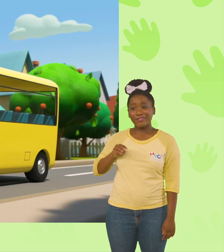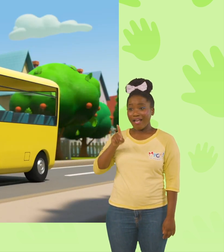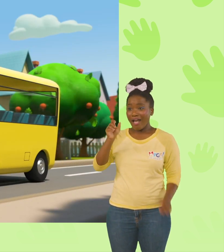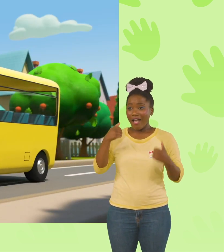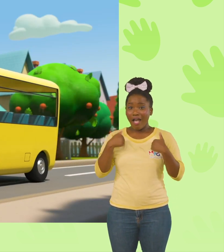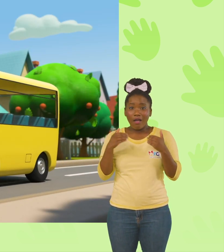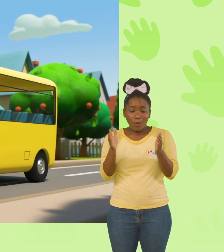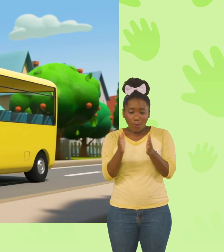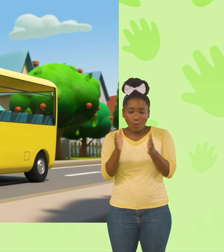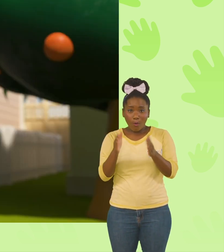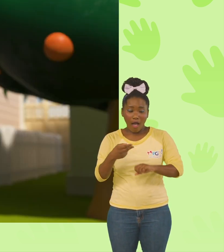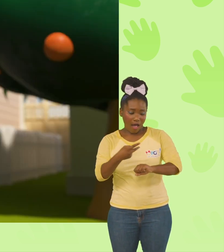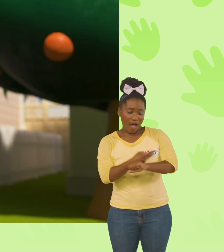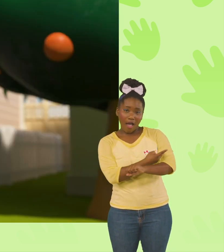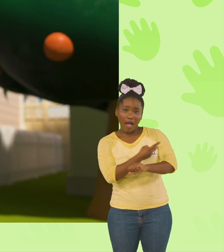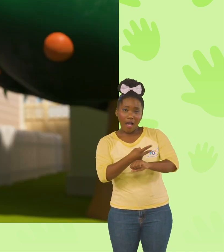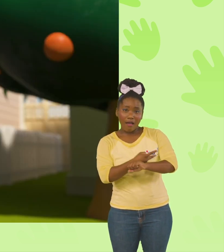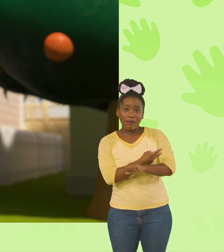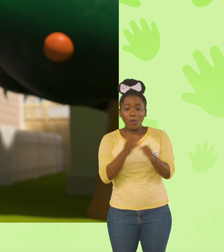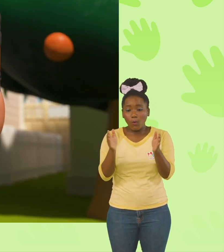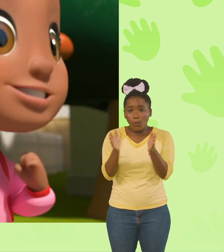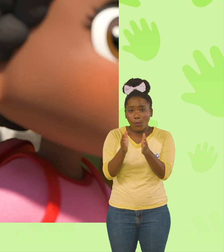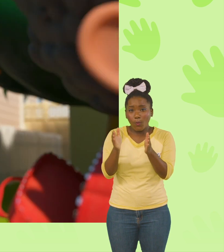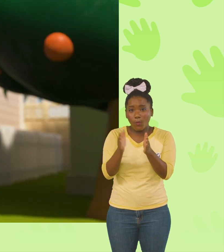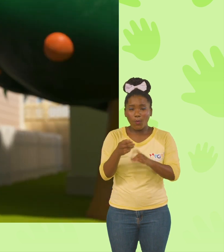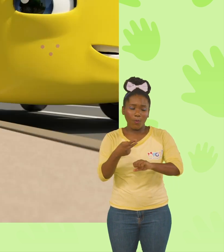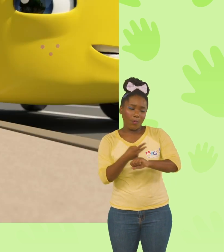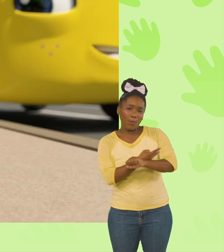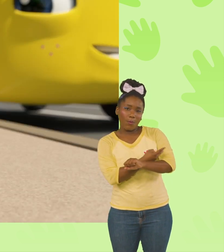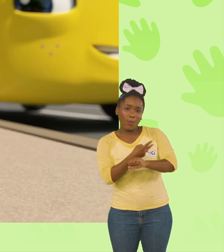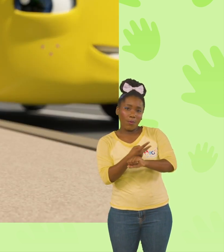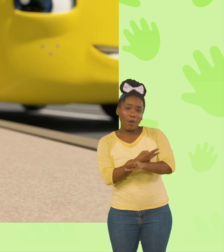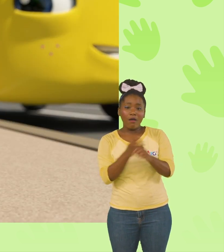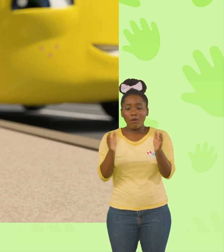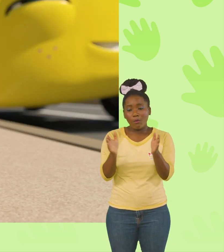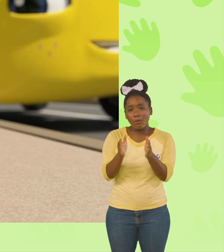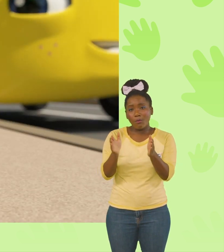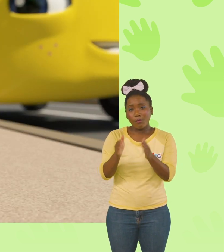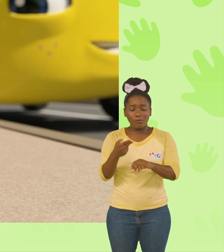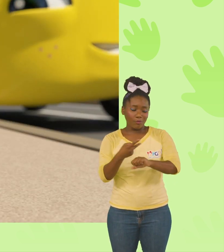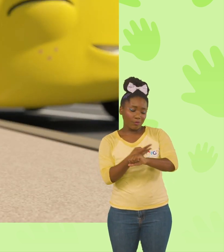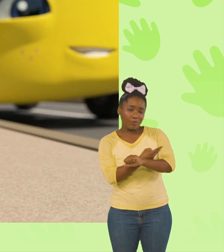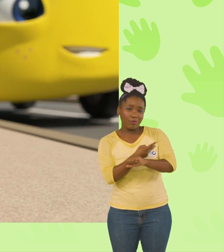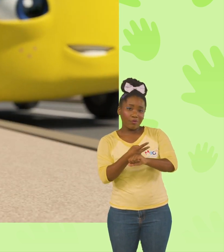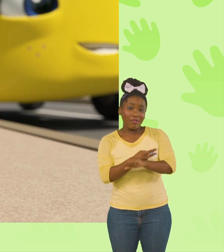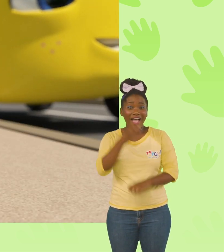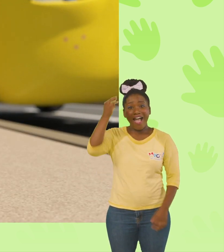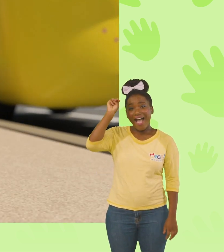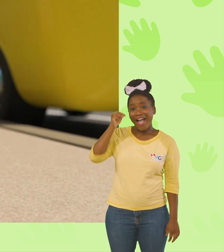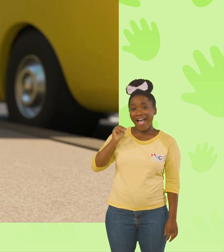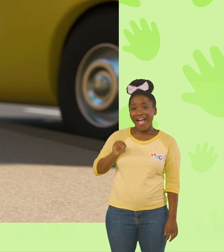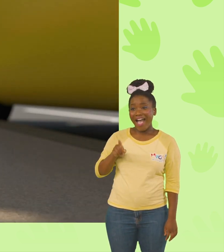Mary had a little lamb. Little lamb, little